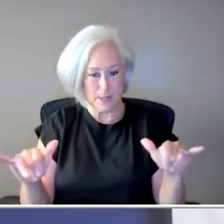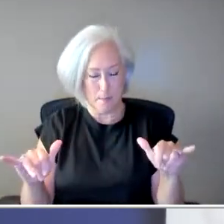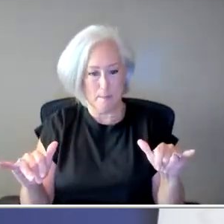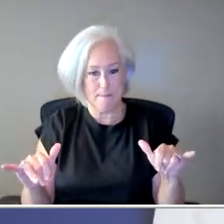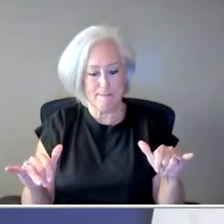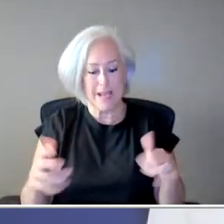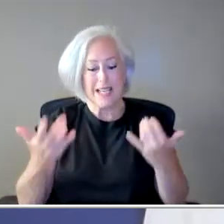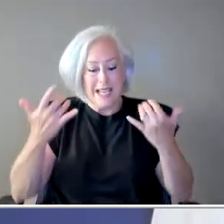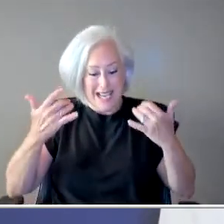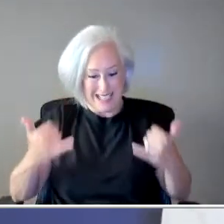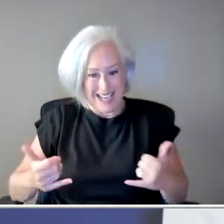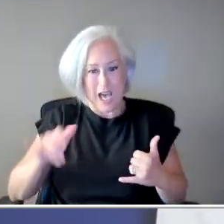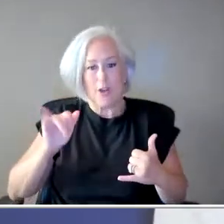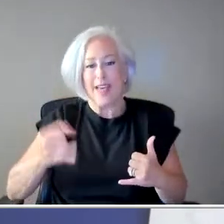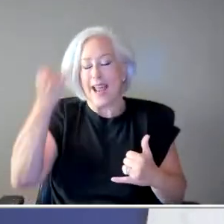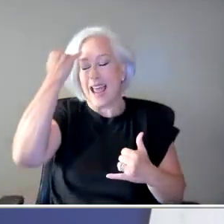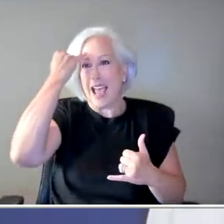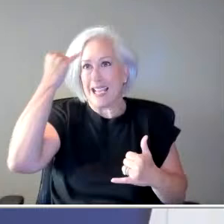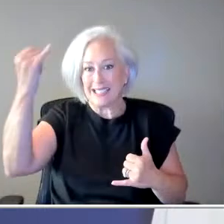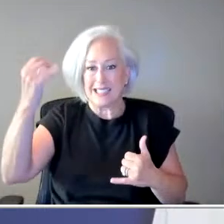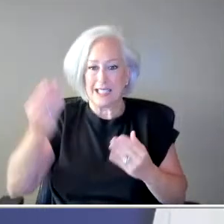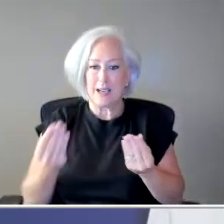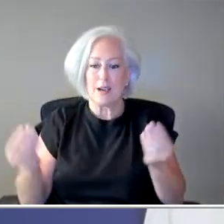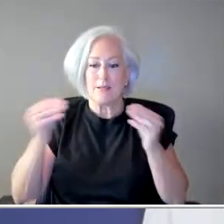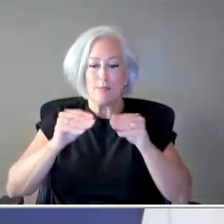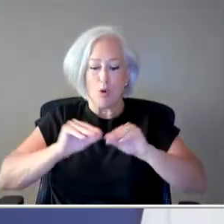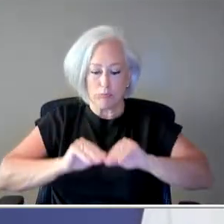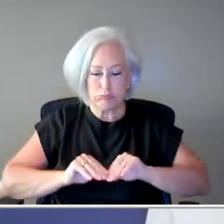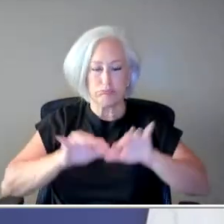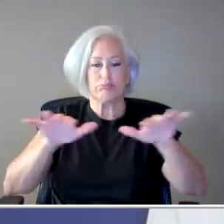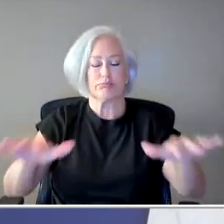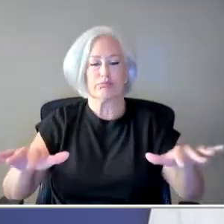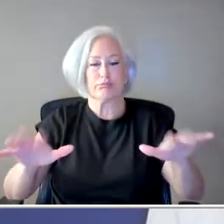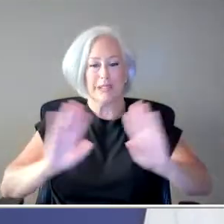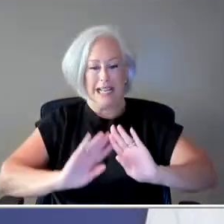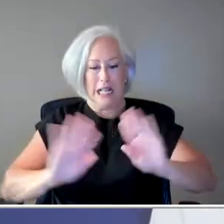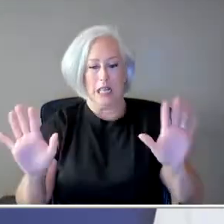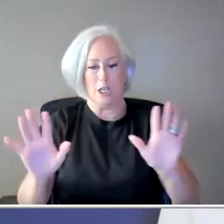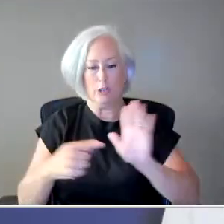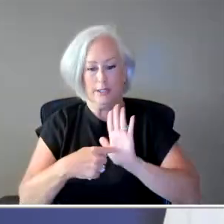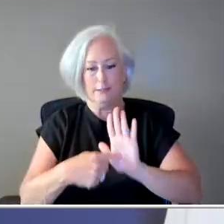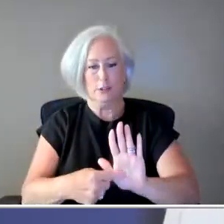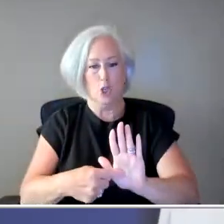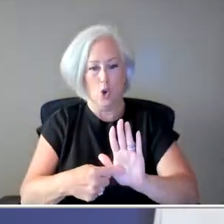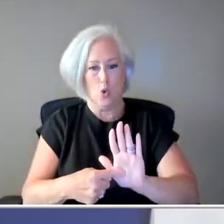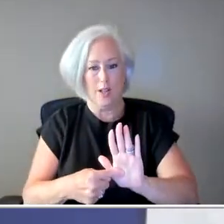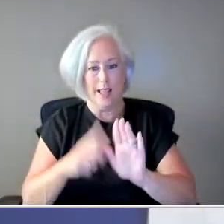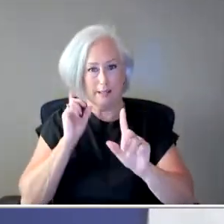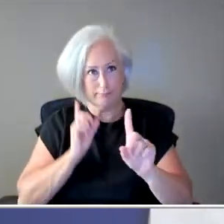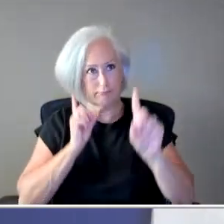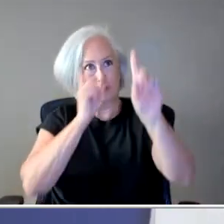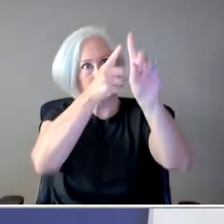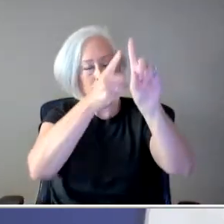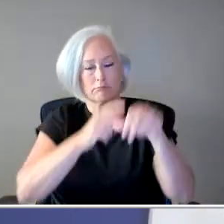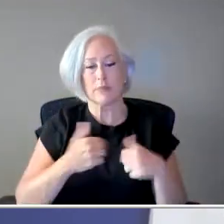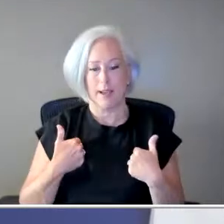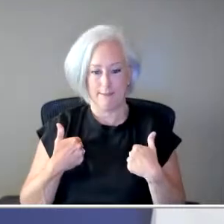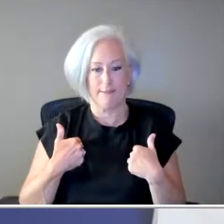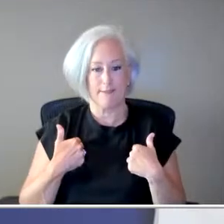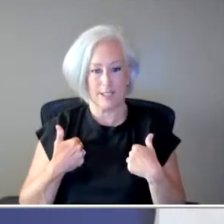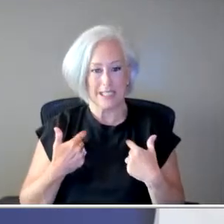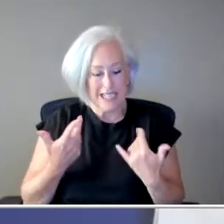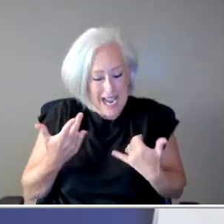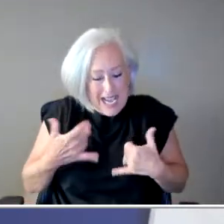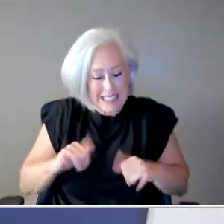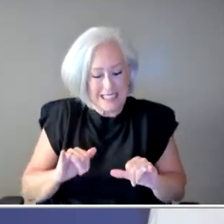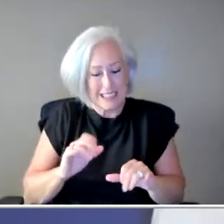much more explicit and clearly stated that, like, this is the mission, even still, though, I find